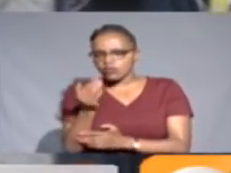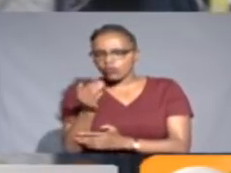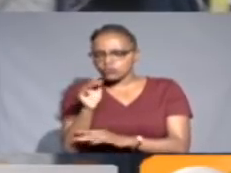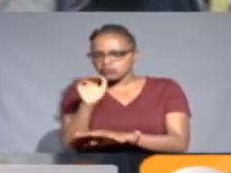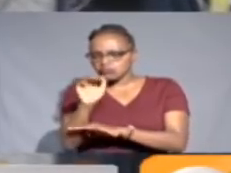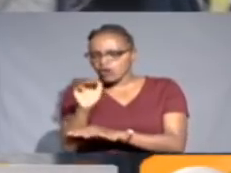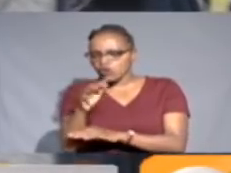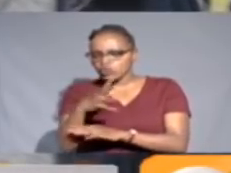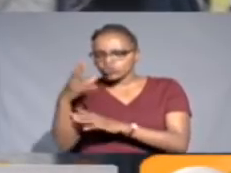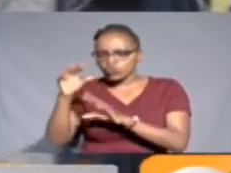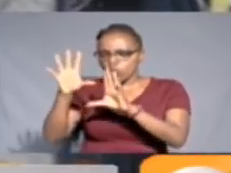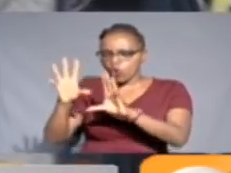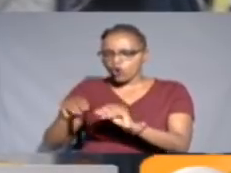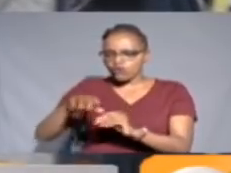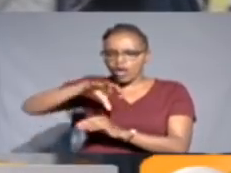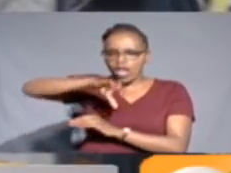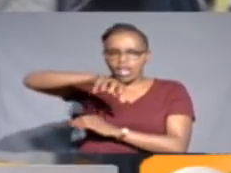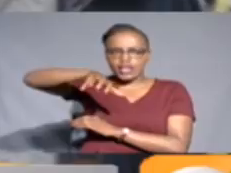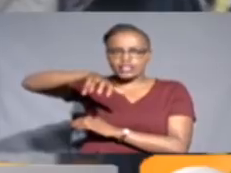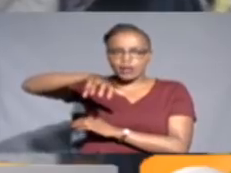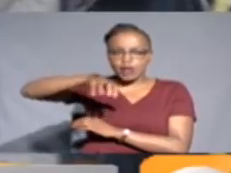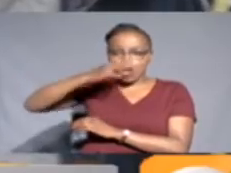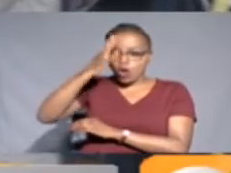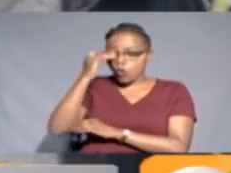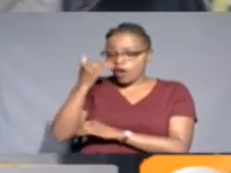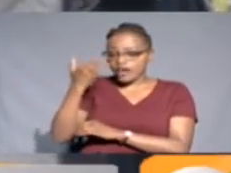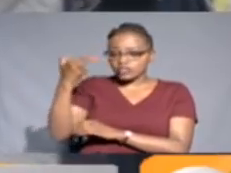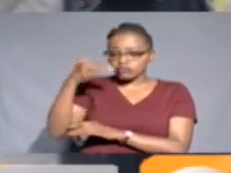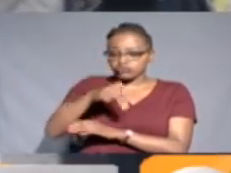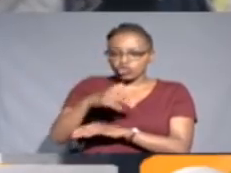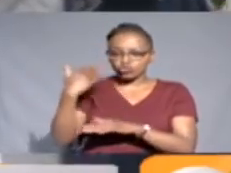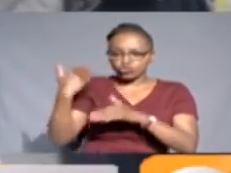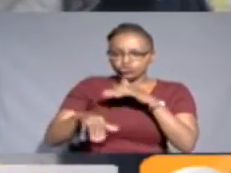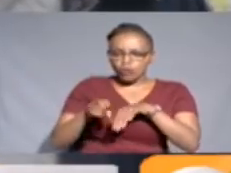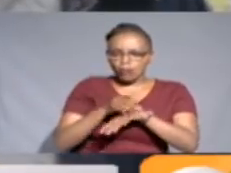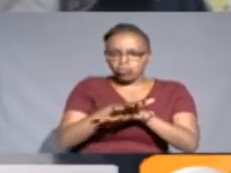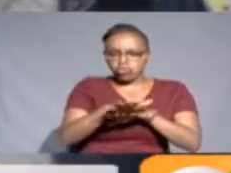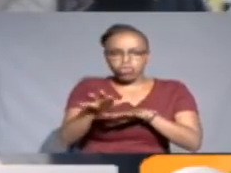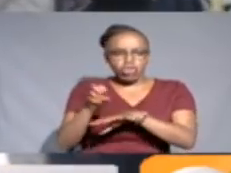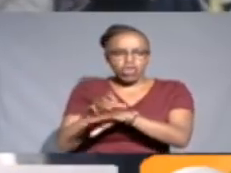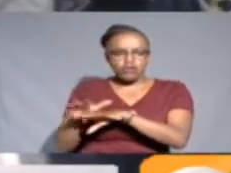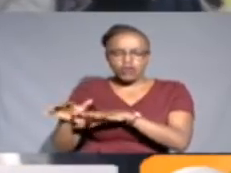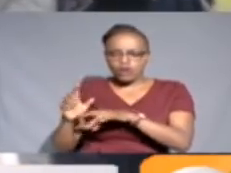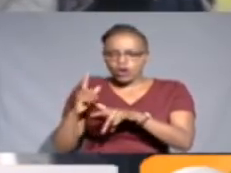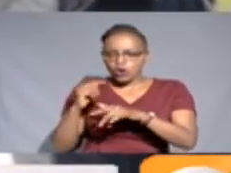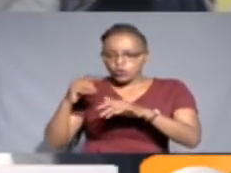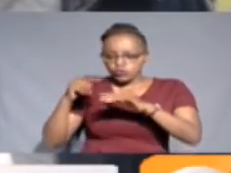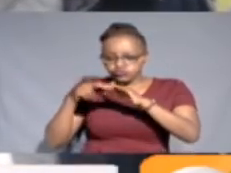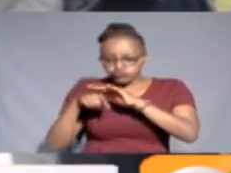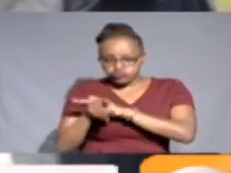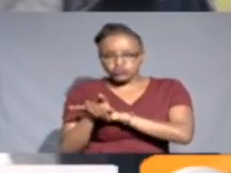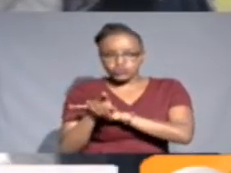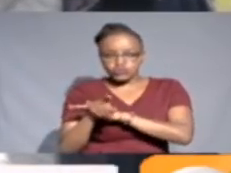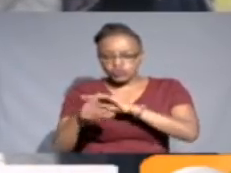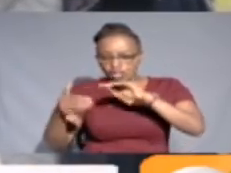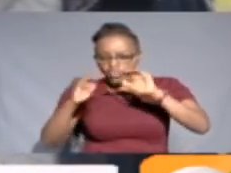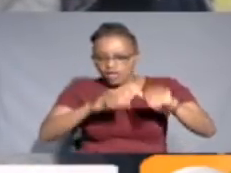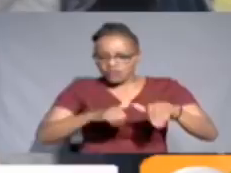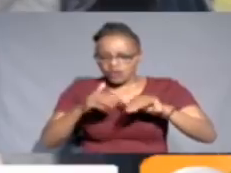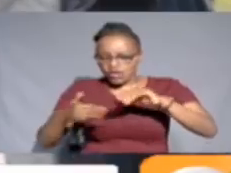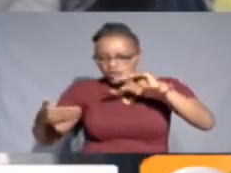go and switch off the tap so that the fuel stops flowing, went down a tunnel. They have dug a